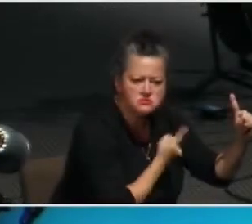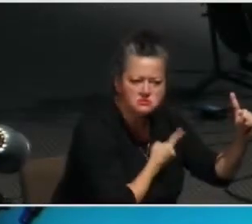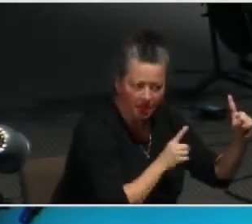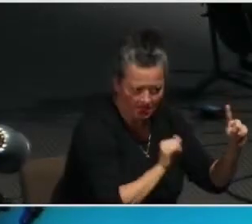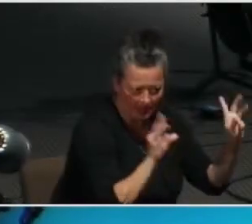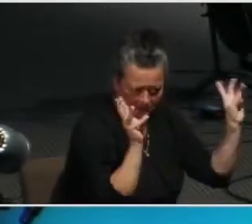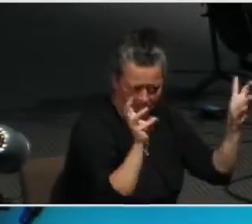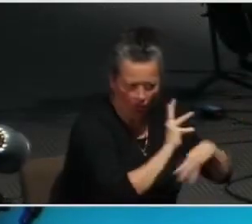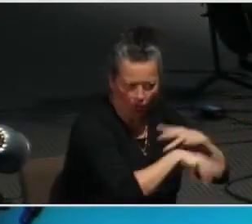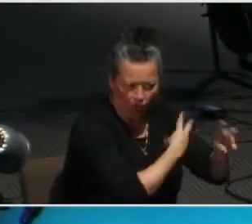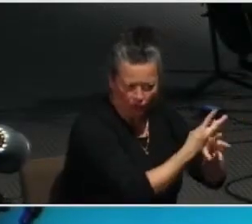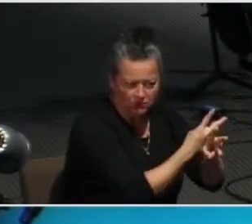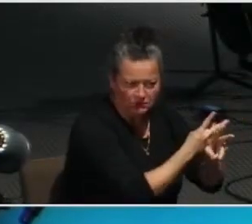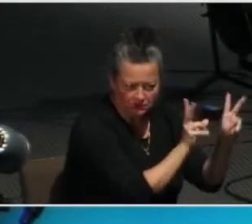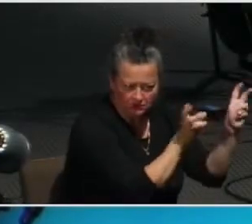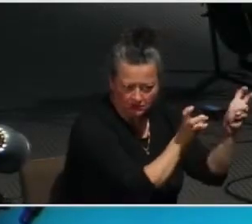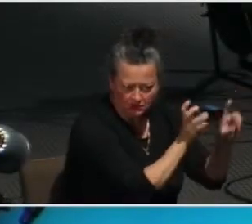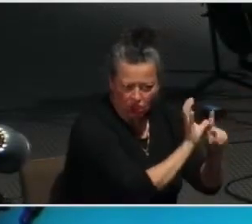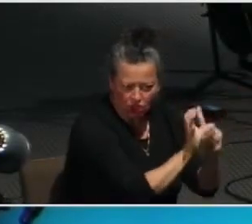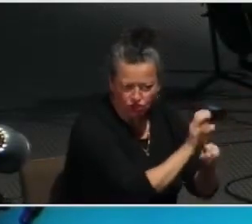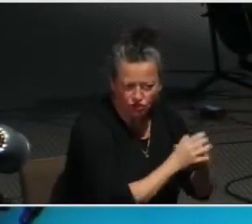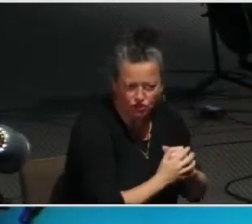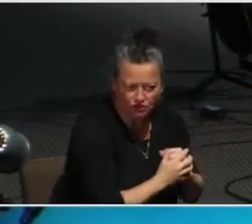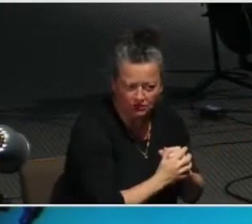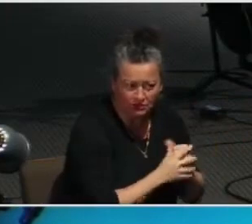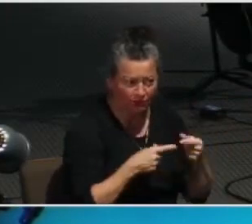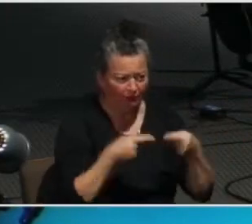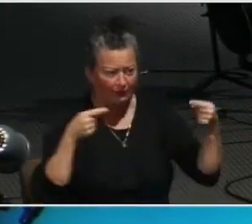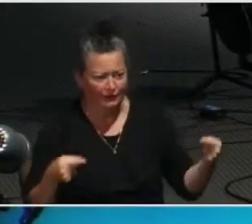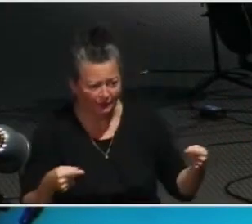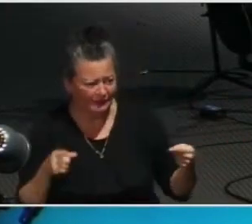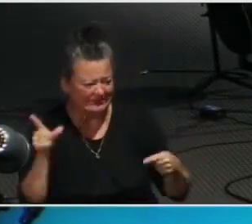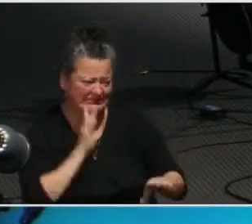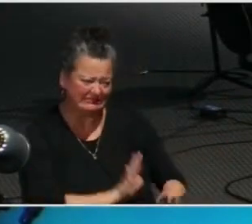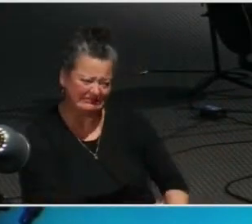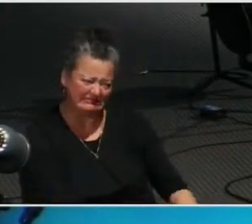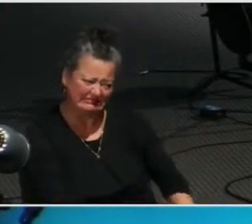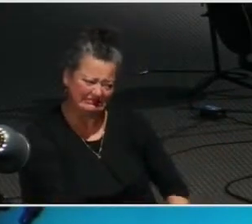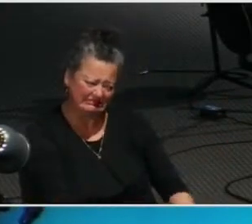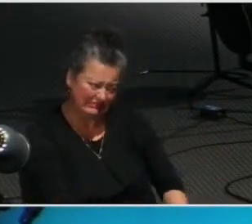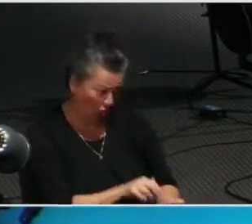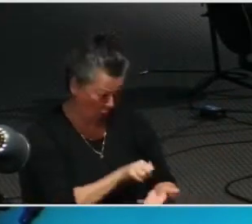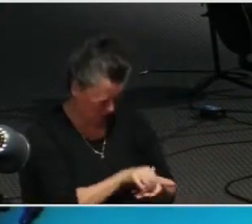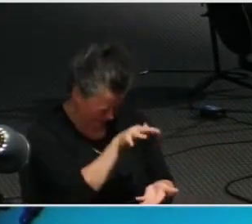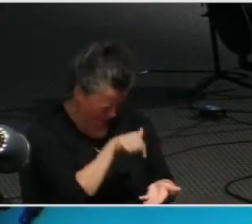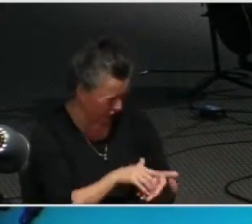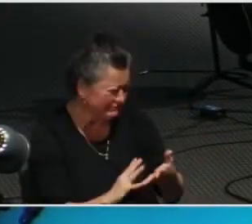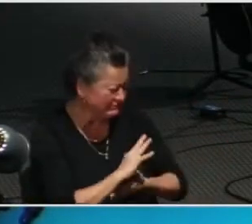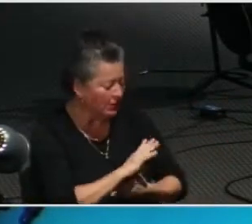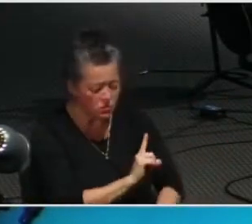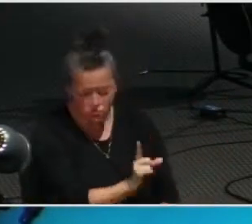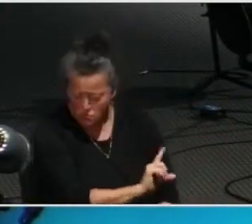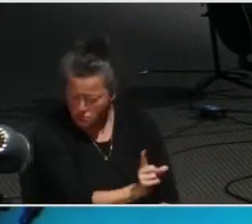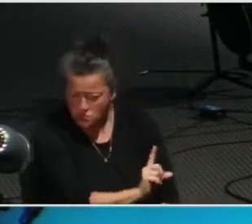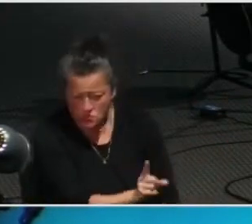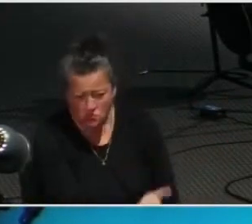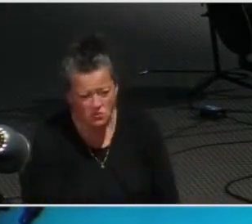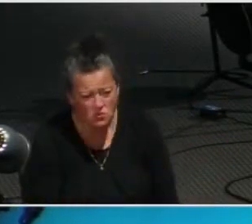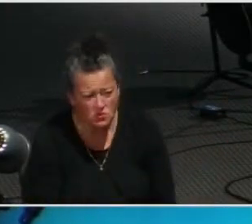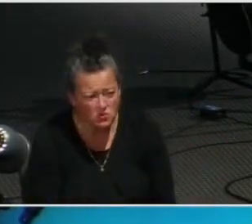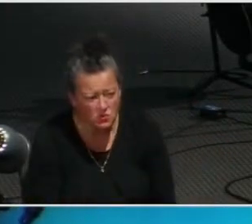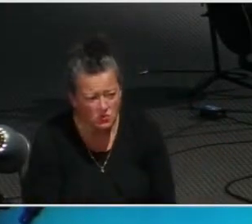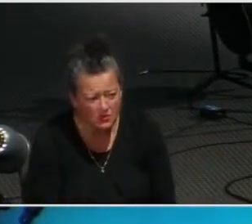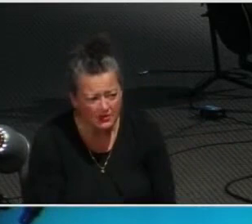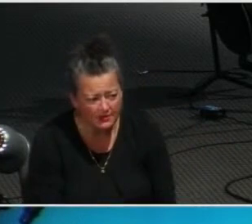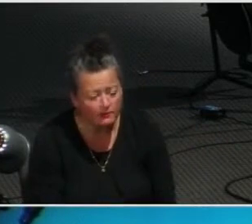heaven. So we need to ask the Spirit to evaluate our hearts for any of these tendencies. And